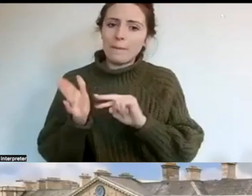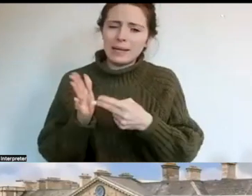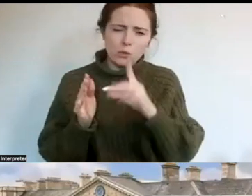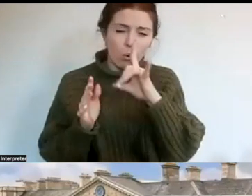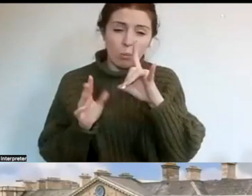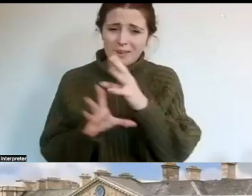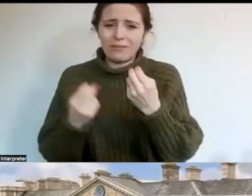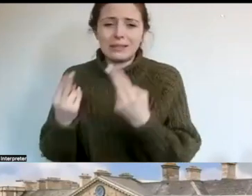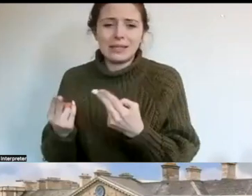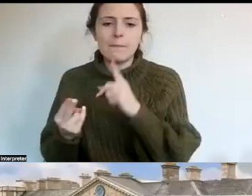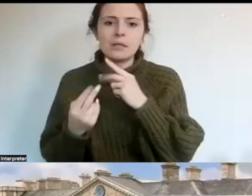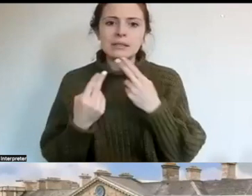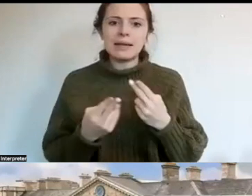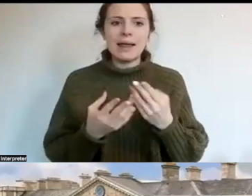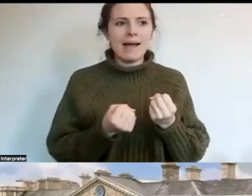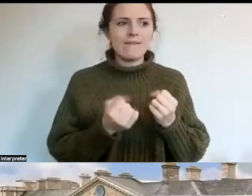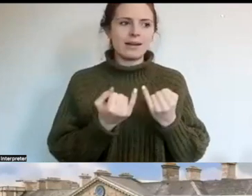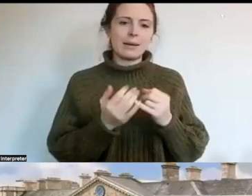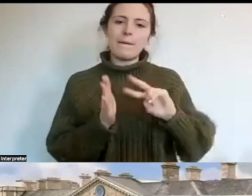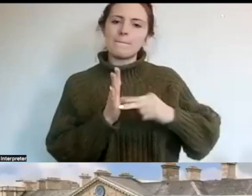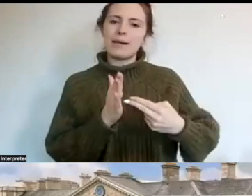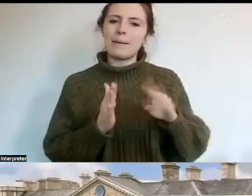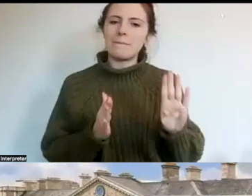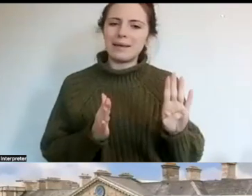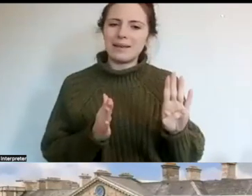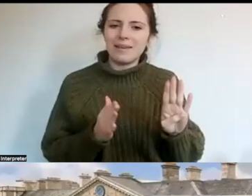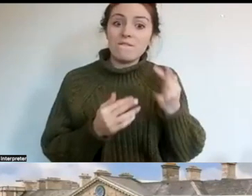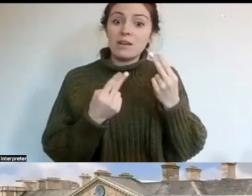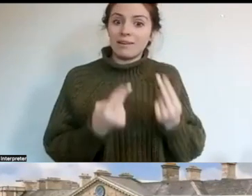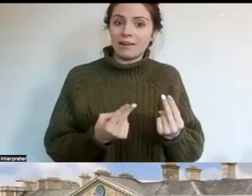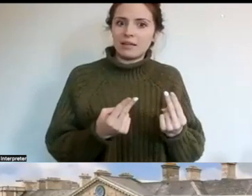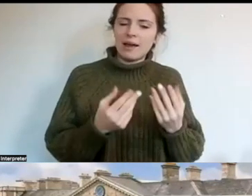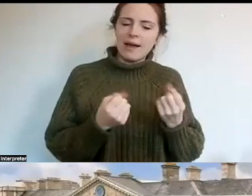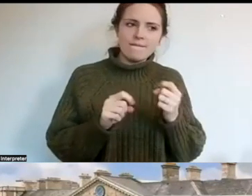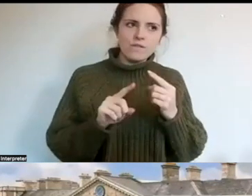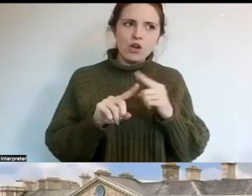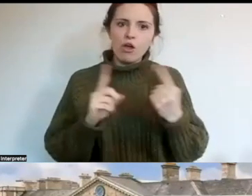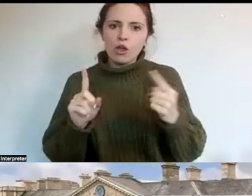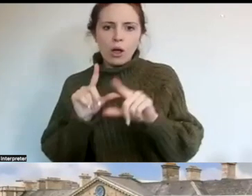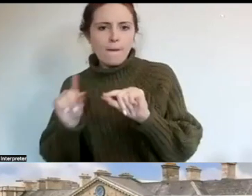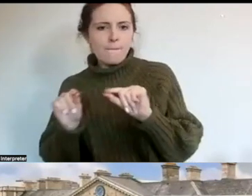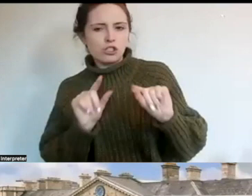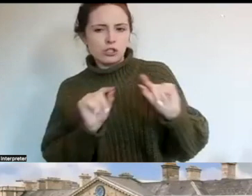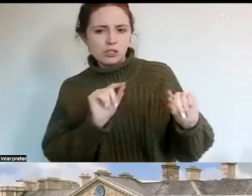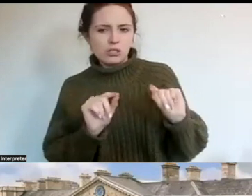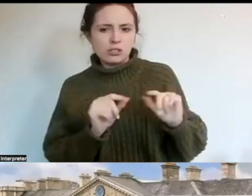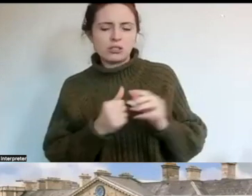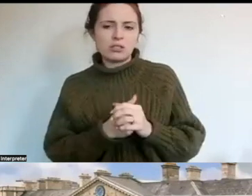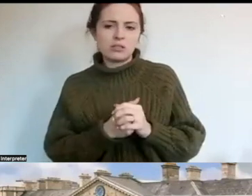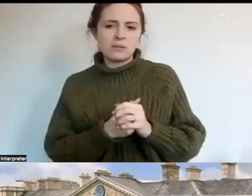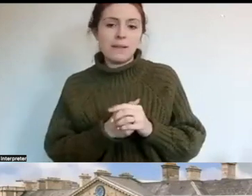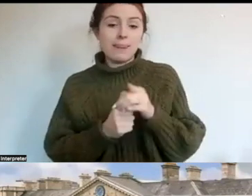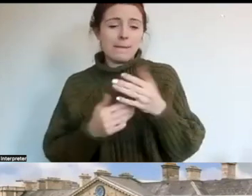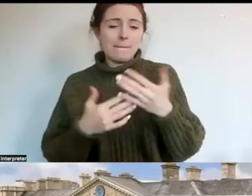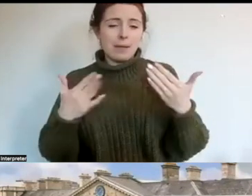to be able to know what are the alternatives if they're needed. So I think that is such a huge block. And by not having